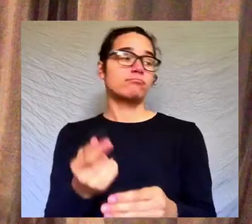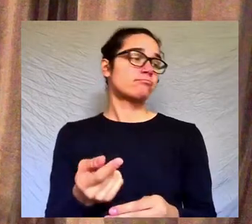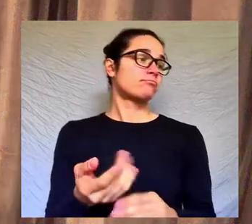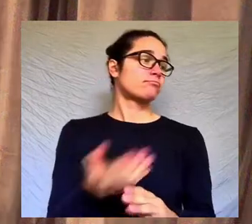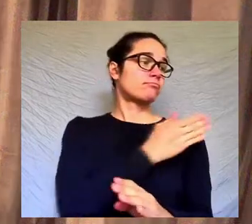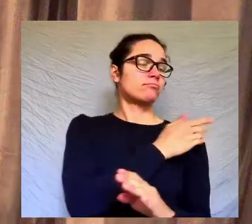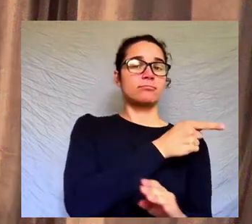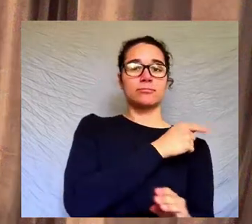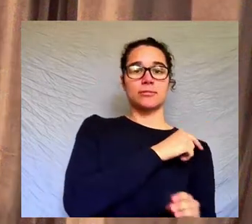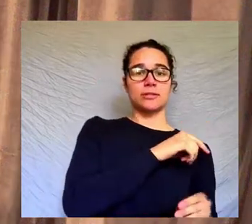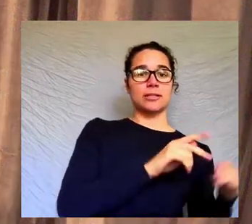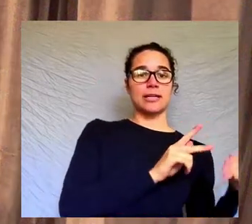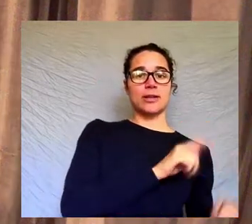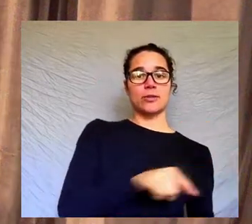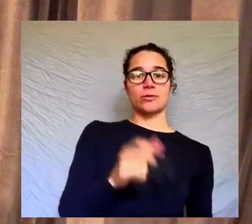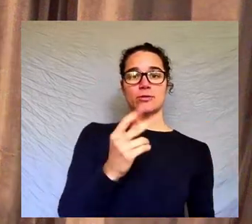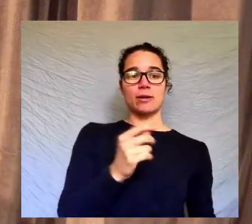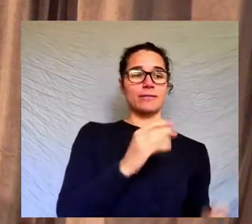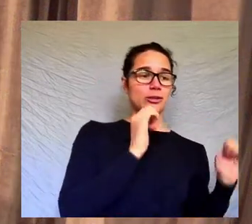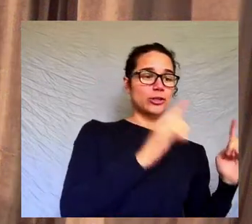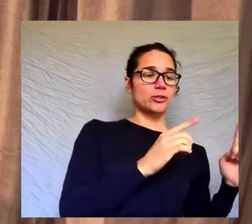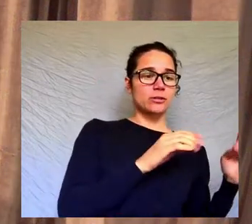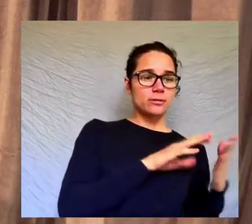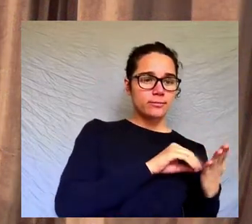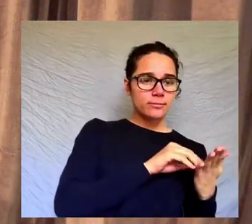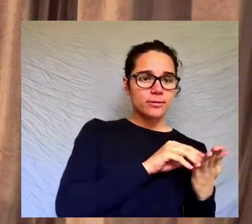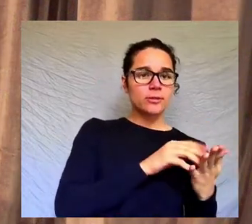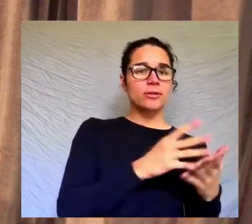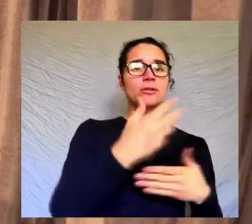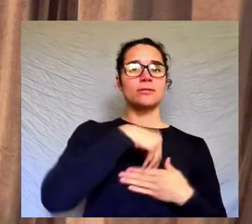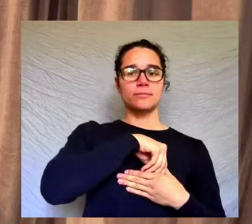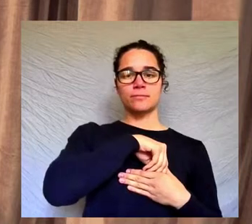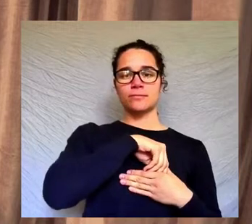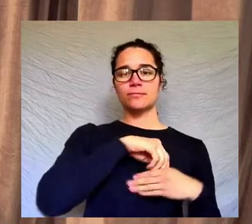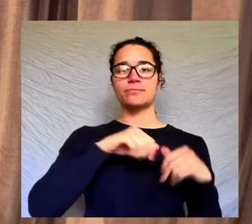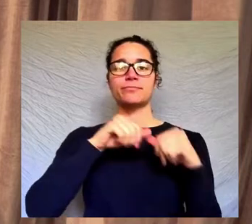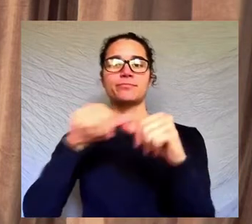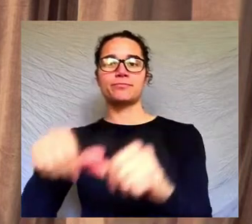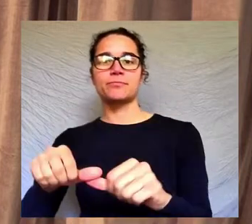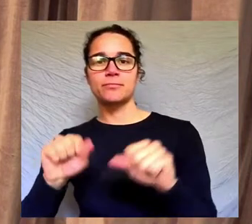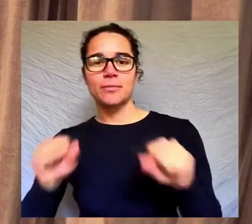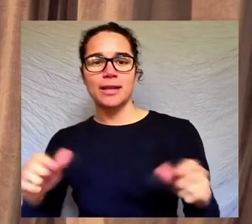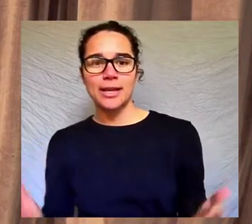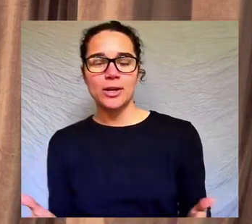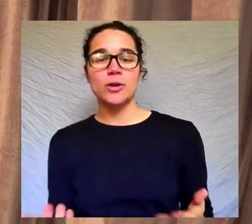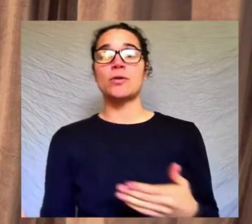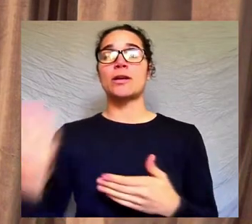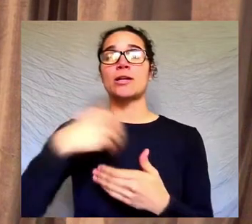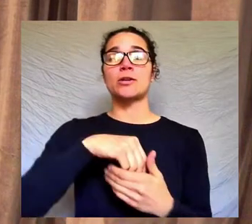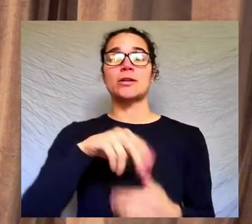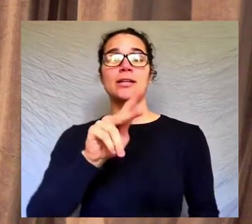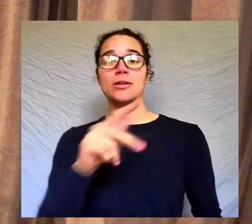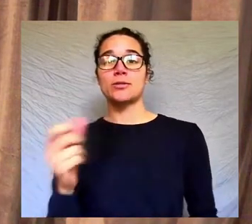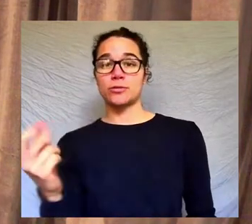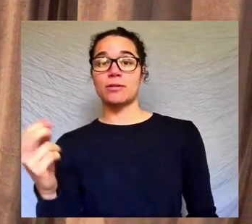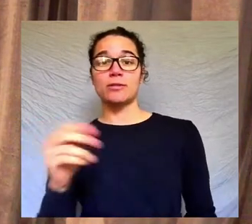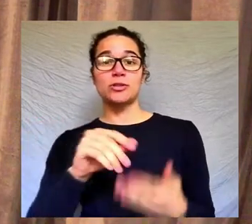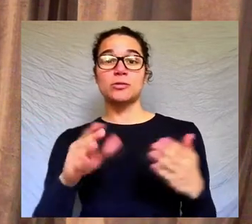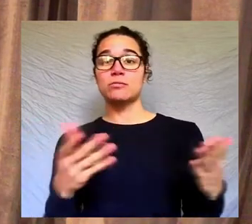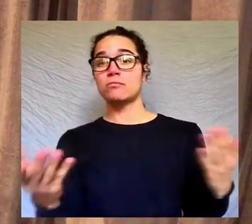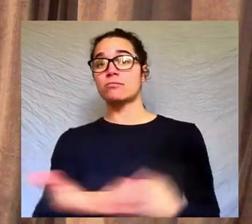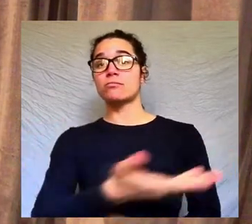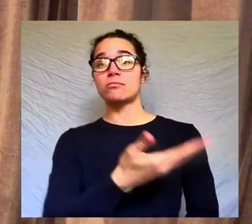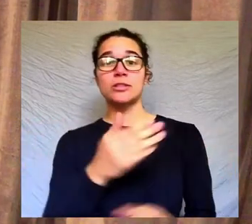civic education extends beyond our current student body to include K-12 students in the community. As one